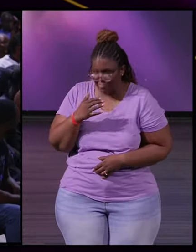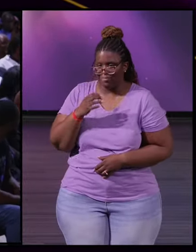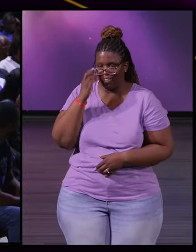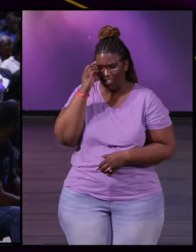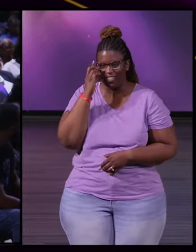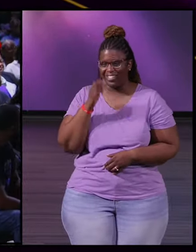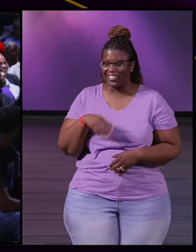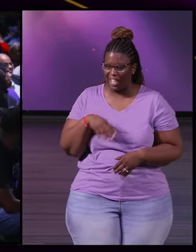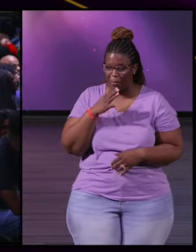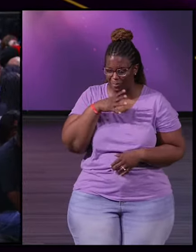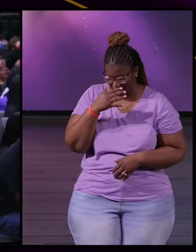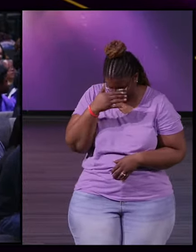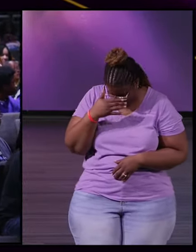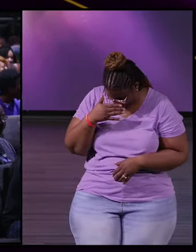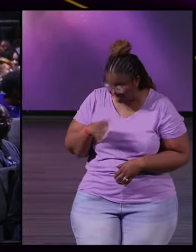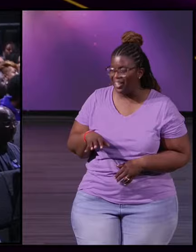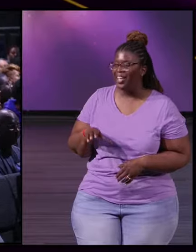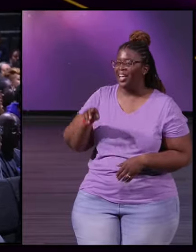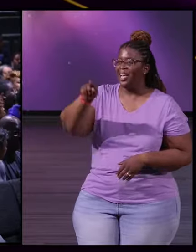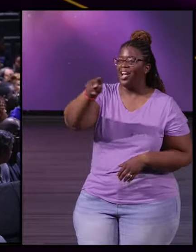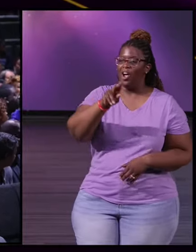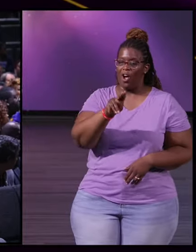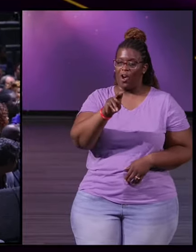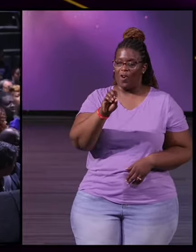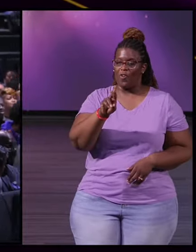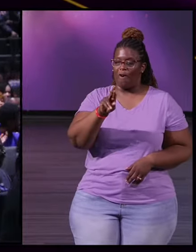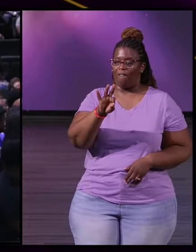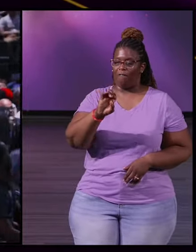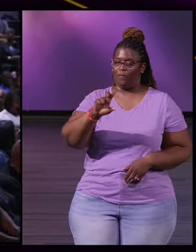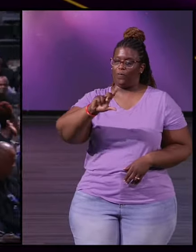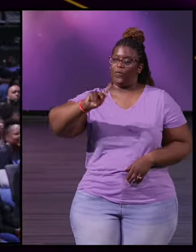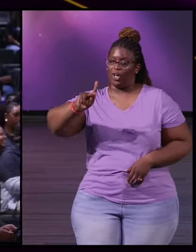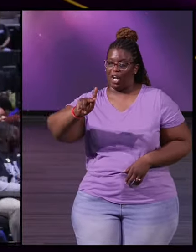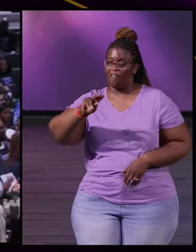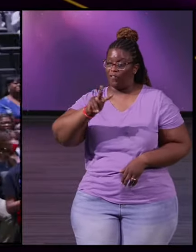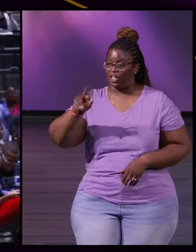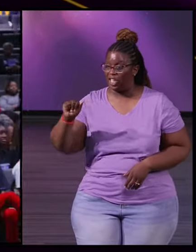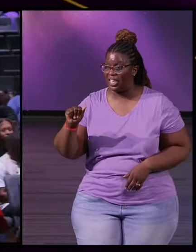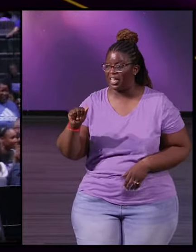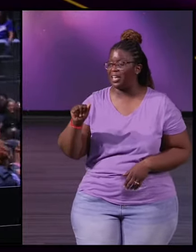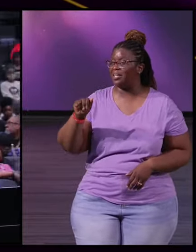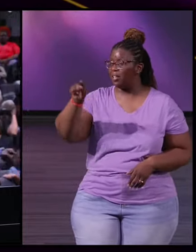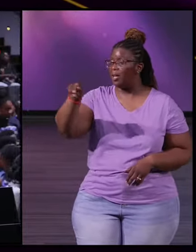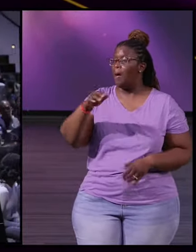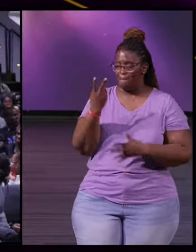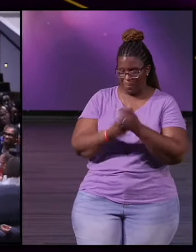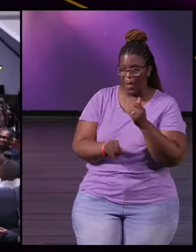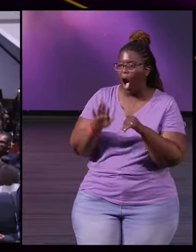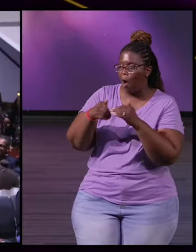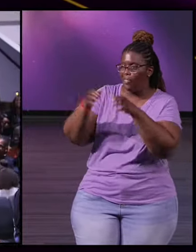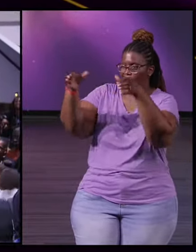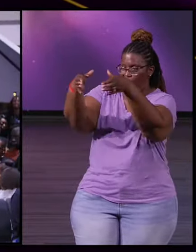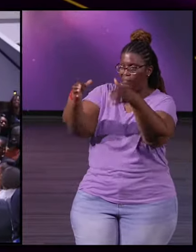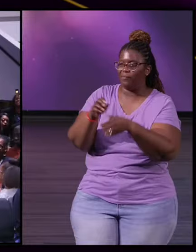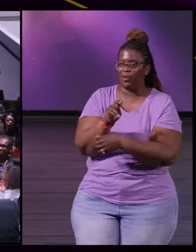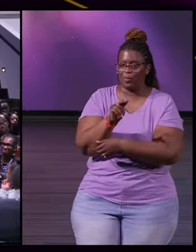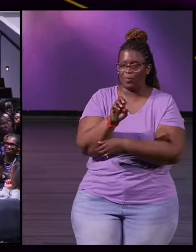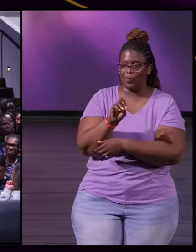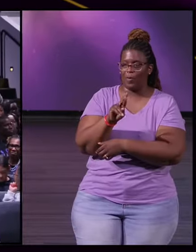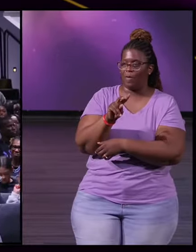Yeah. All right, and Norfolk, Virginia. Norfolk, Virginia.